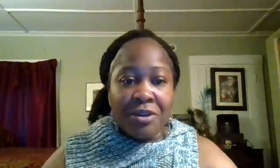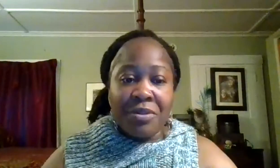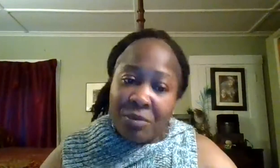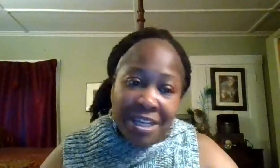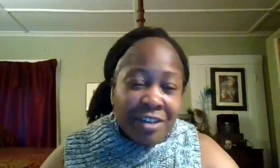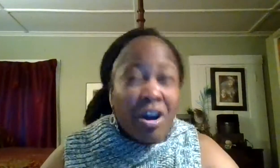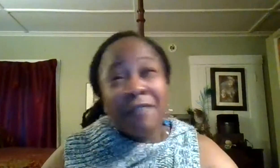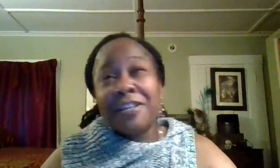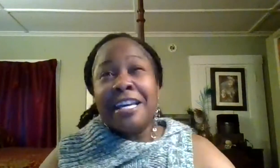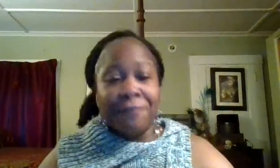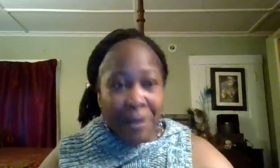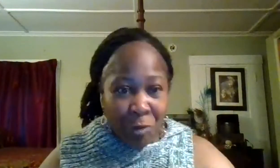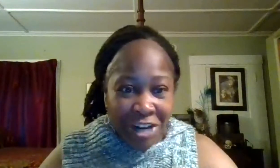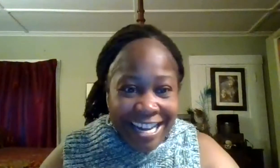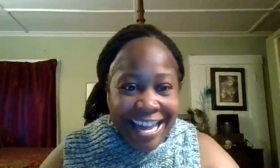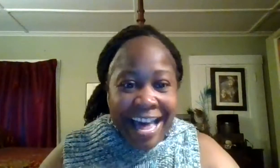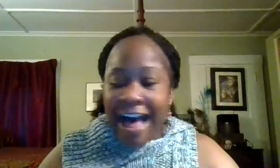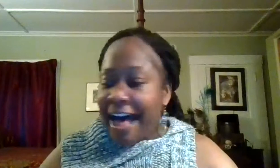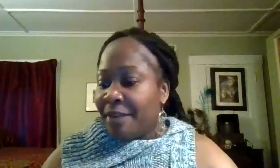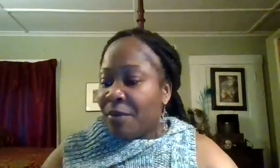year that we kicked off in February.